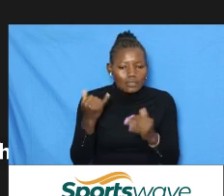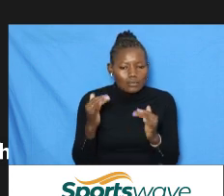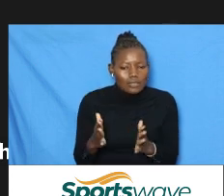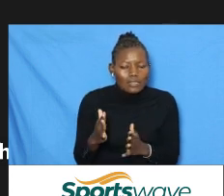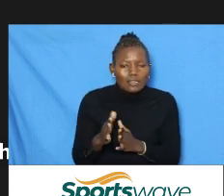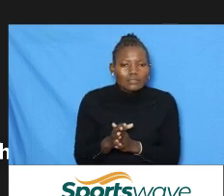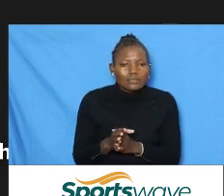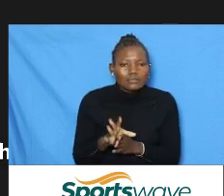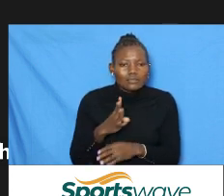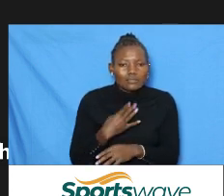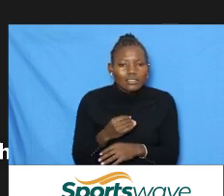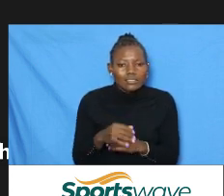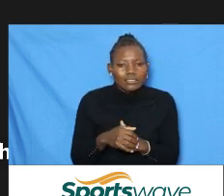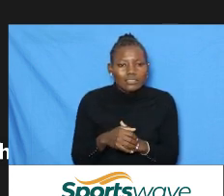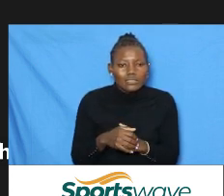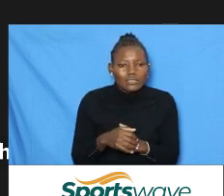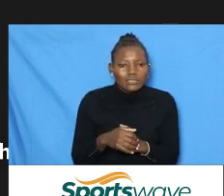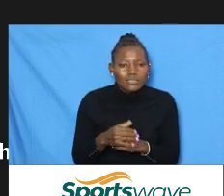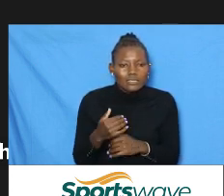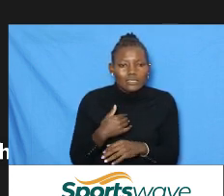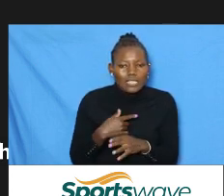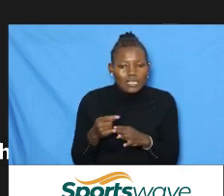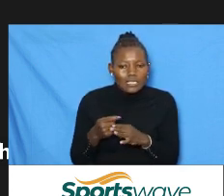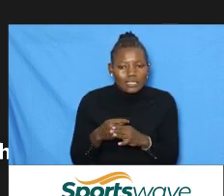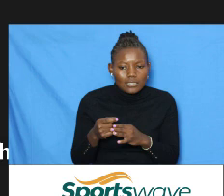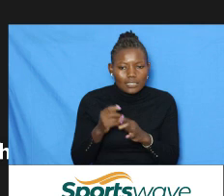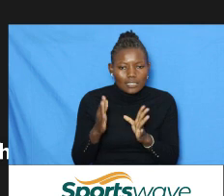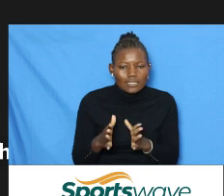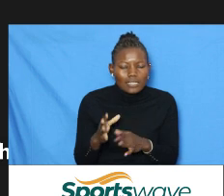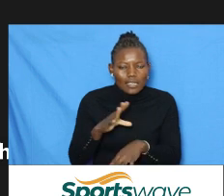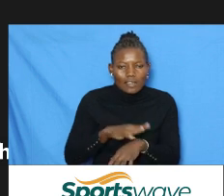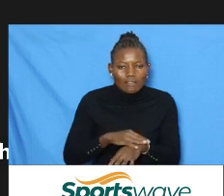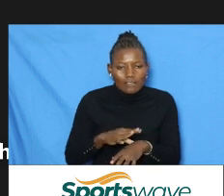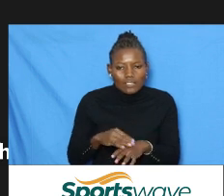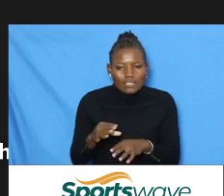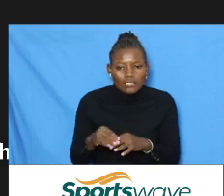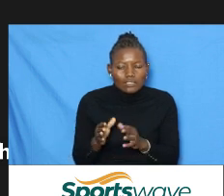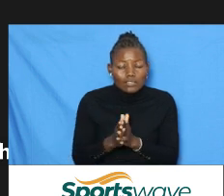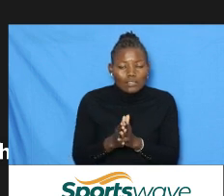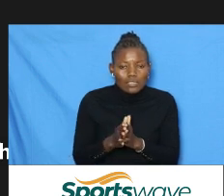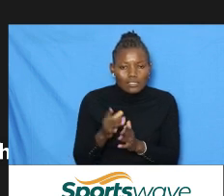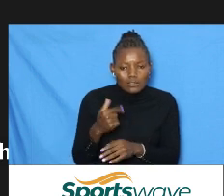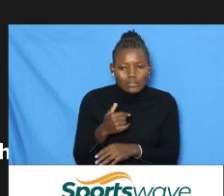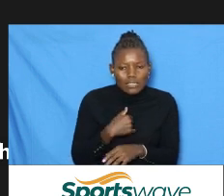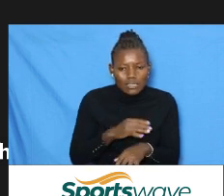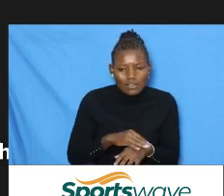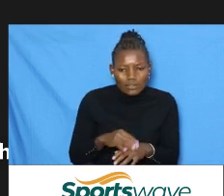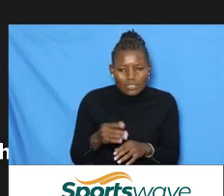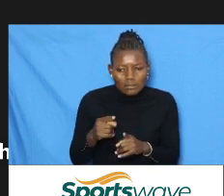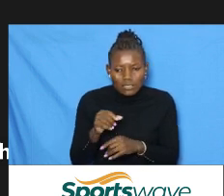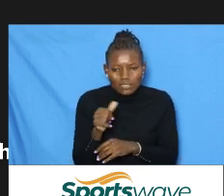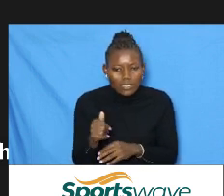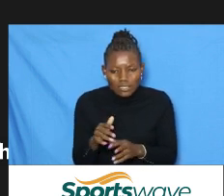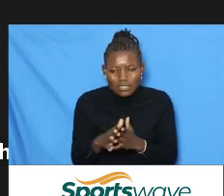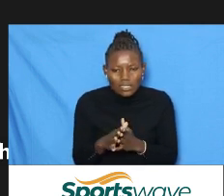needed athletic trainer, players who needed a physio on site. There was a physio. There are players who need